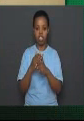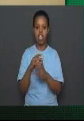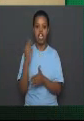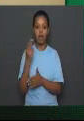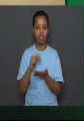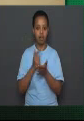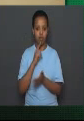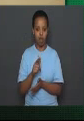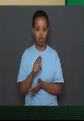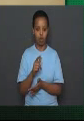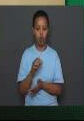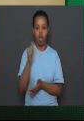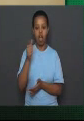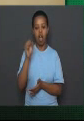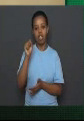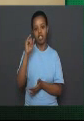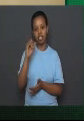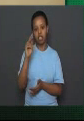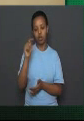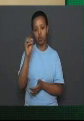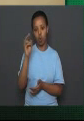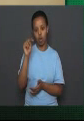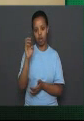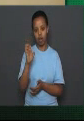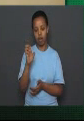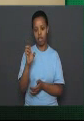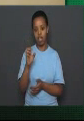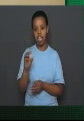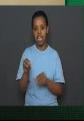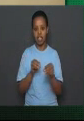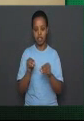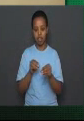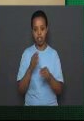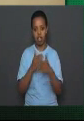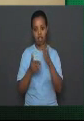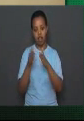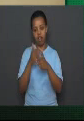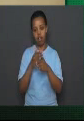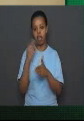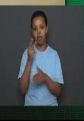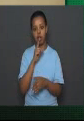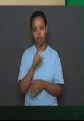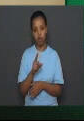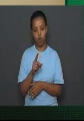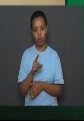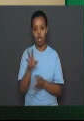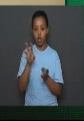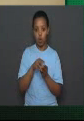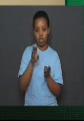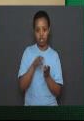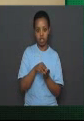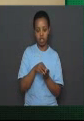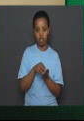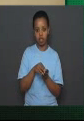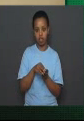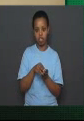Acetone is commonly used for the mobile phase. A concentrated spot